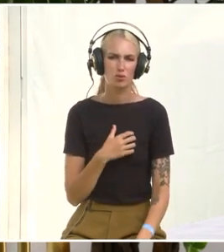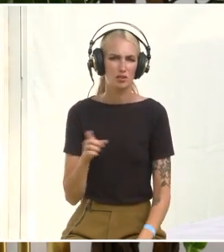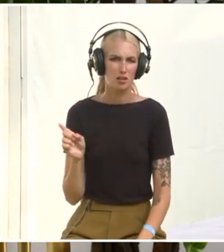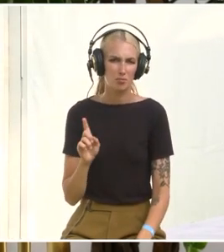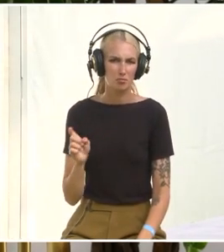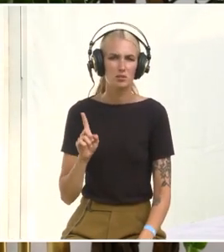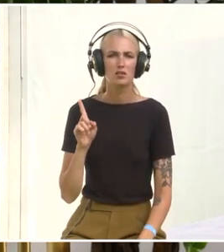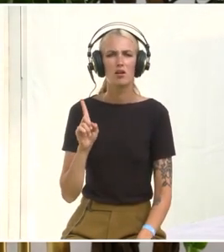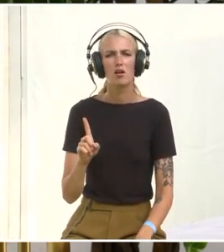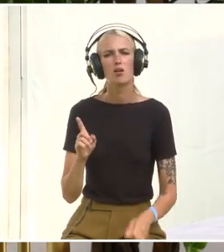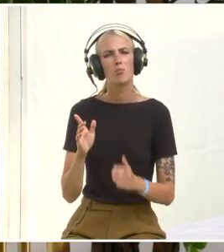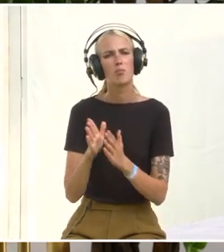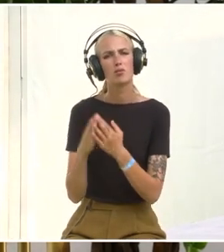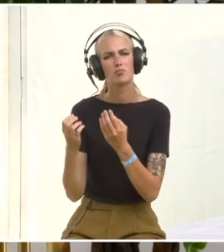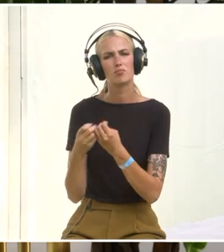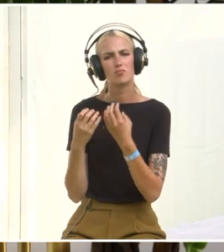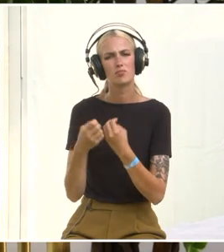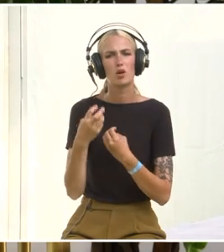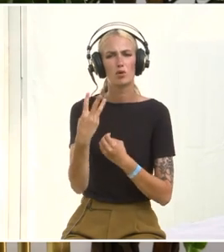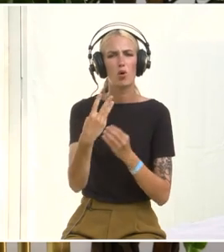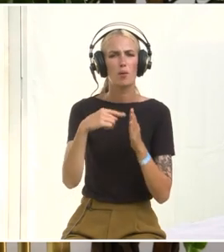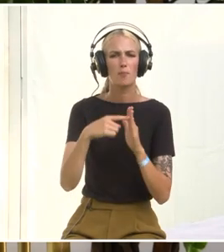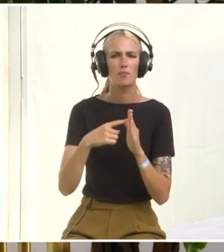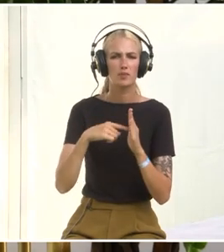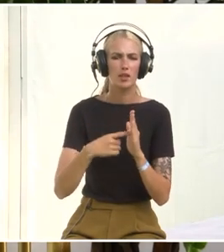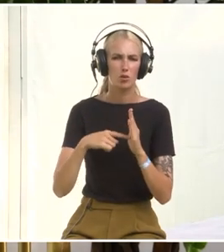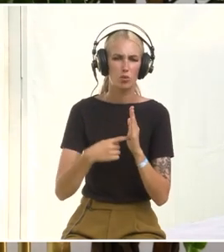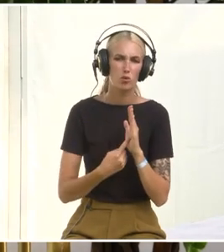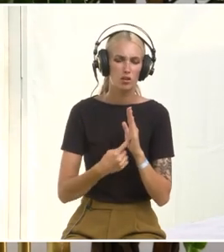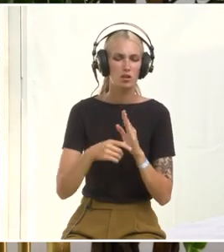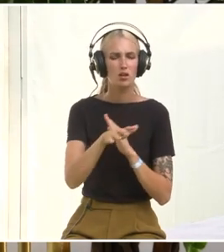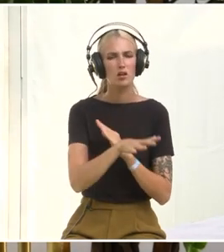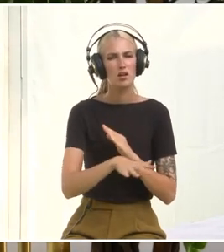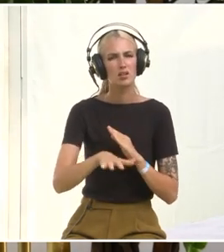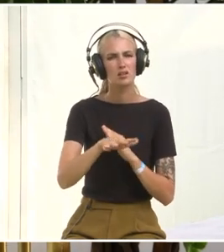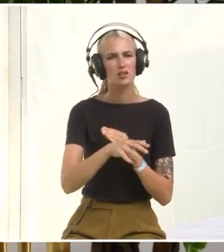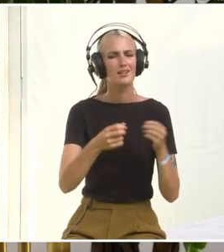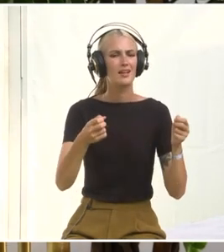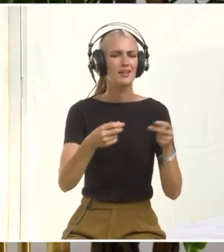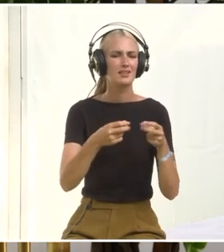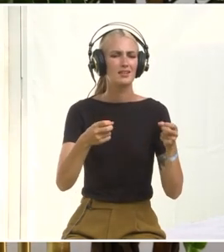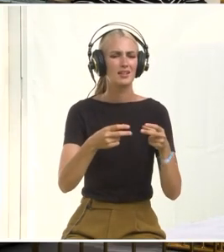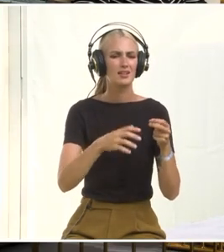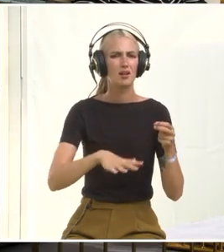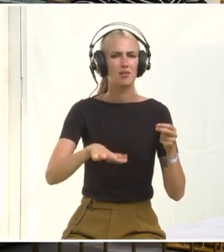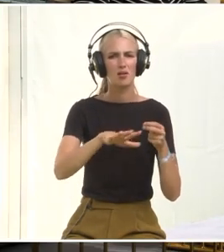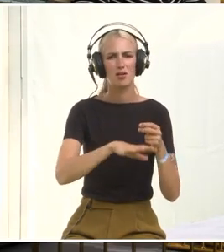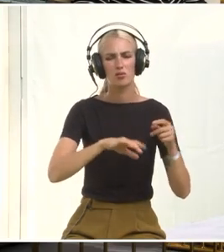three factors, how we can build the digital society in a way that there are no left behind regions, so what would you